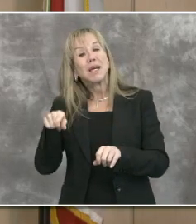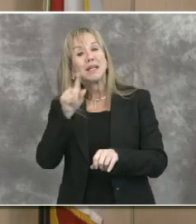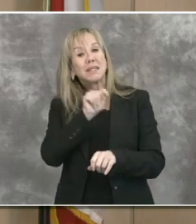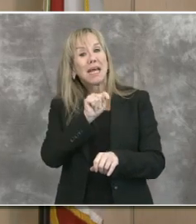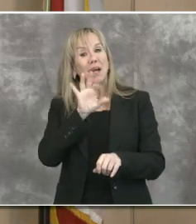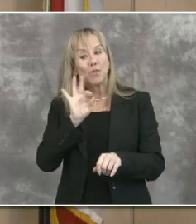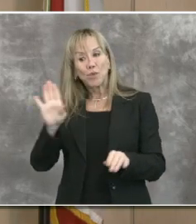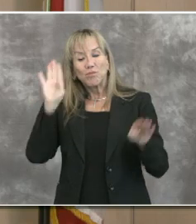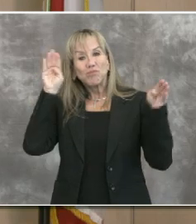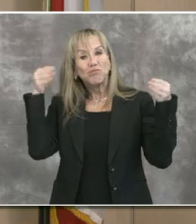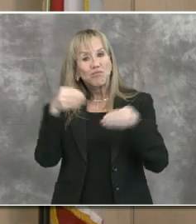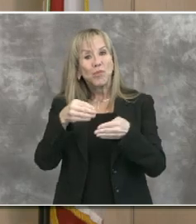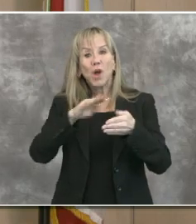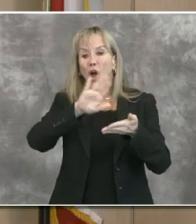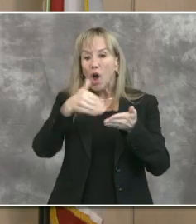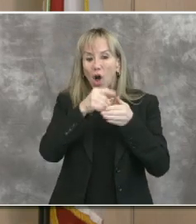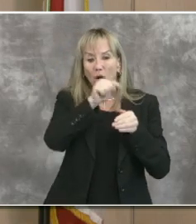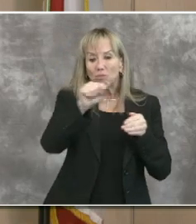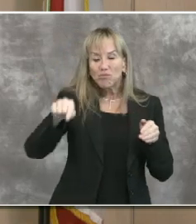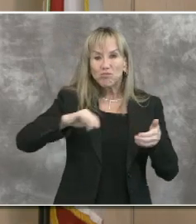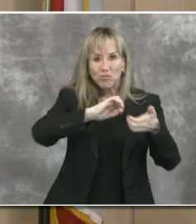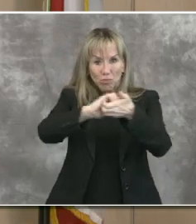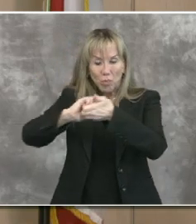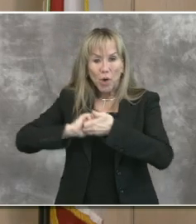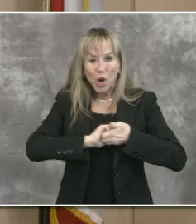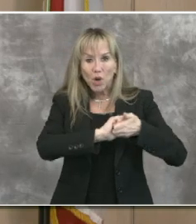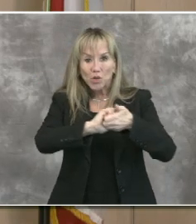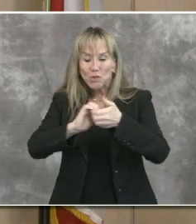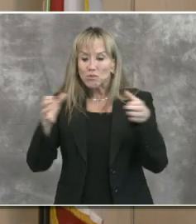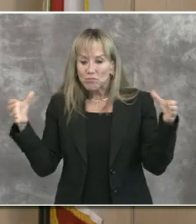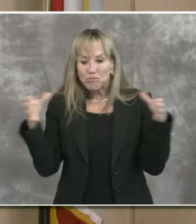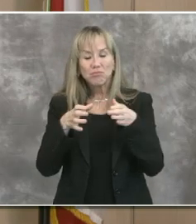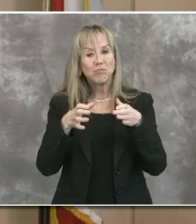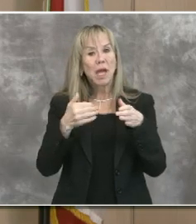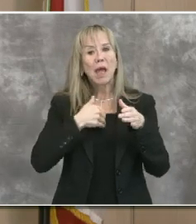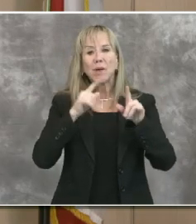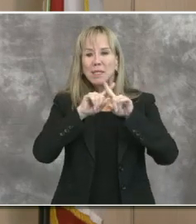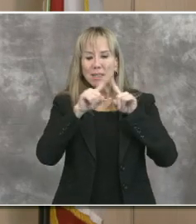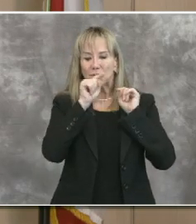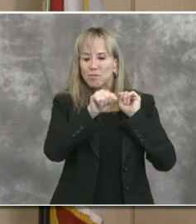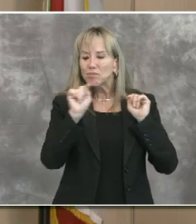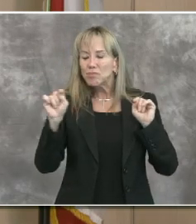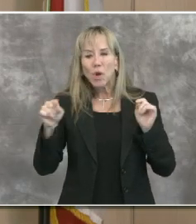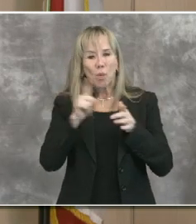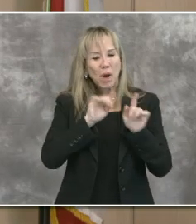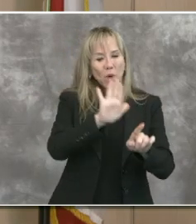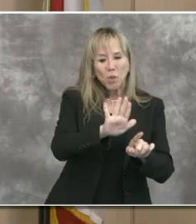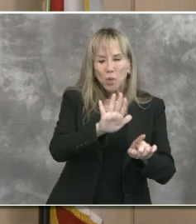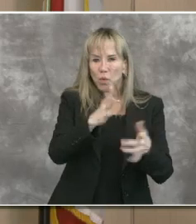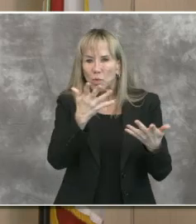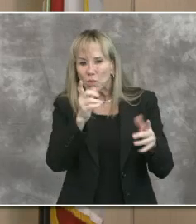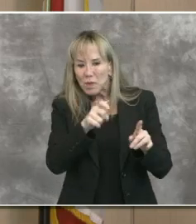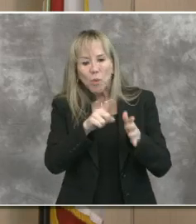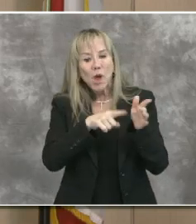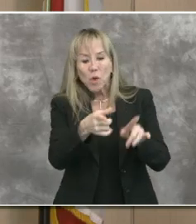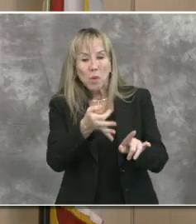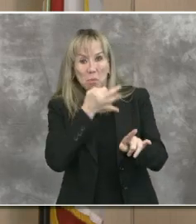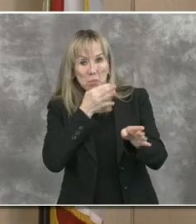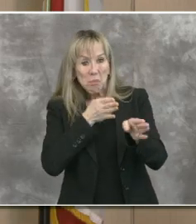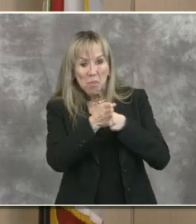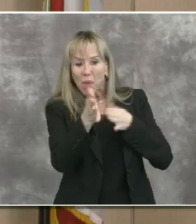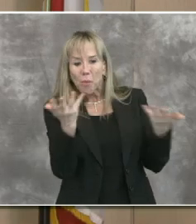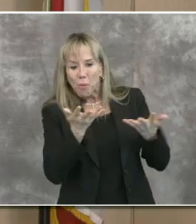bring all of the partners together and have each different entity identify what is their niche going to be. And we've had meetings